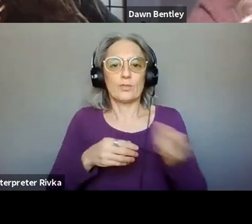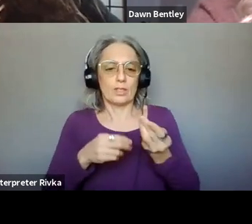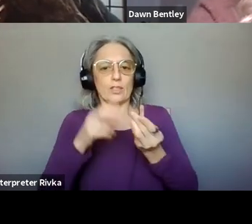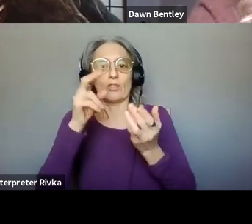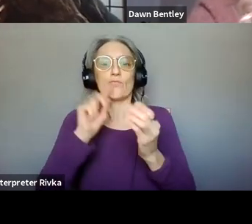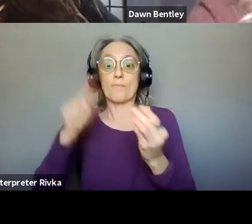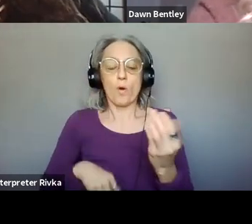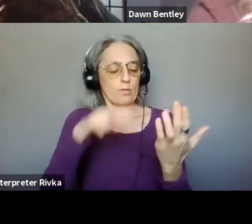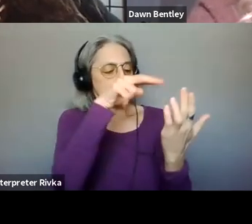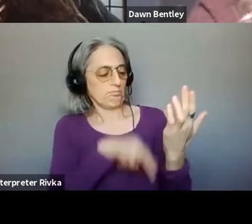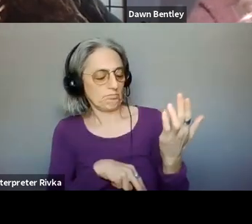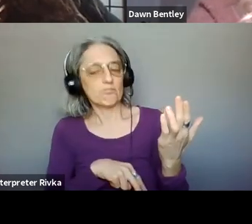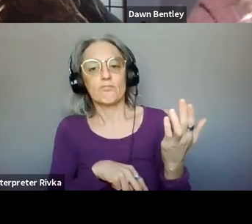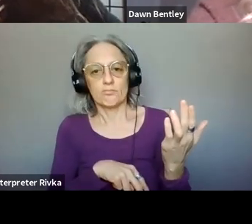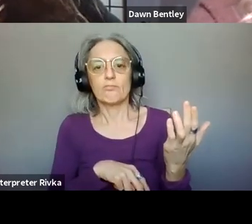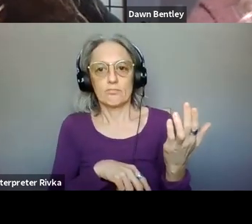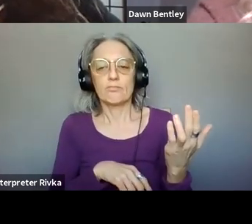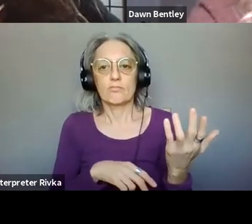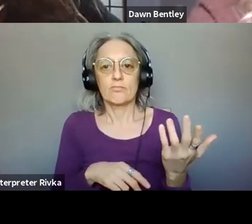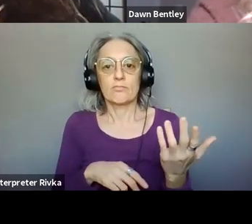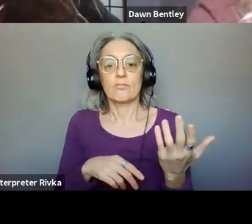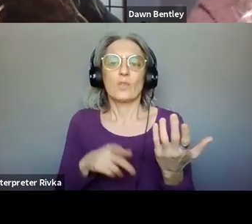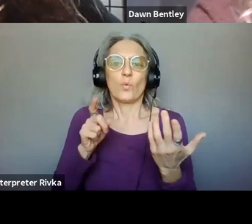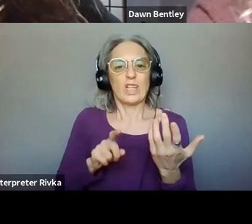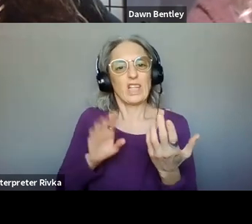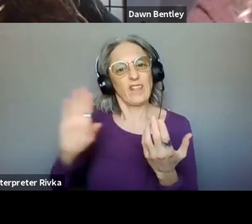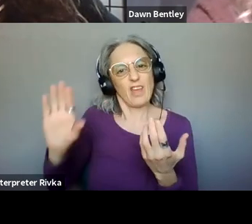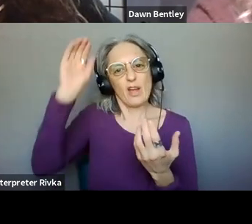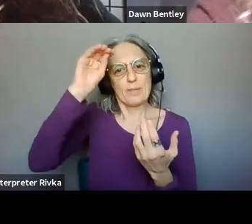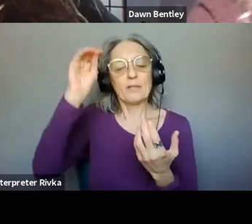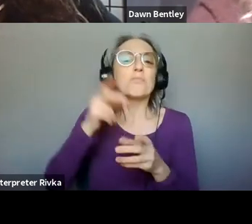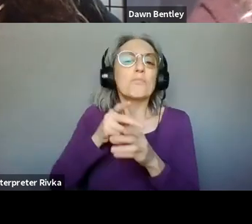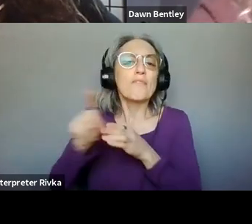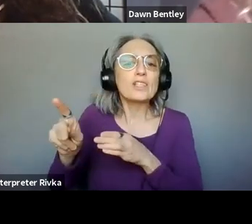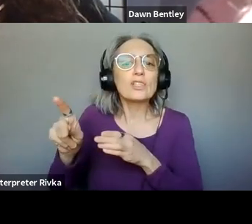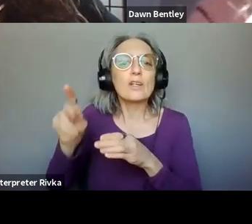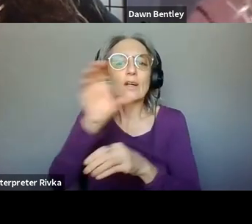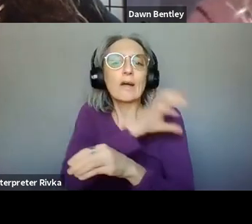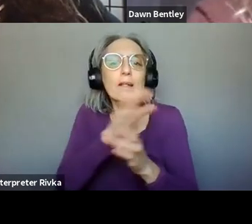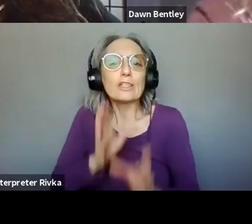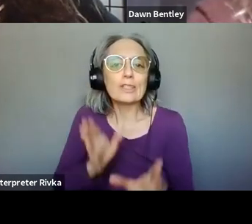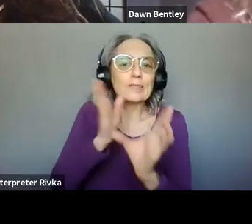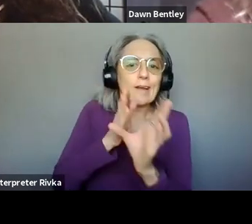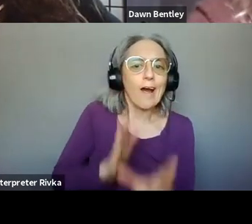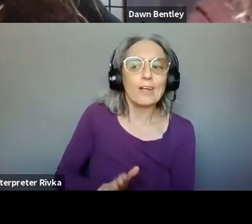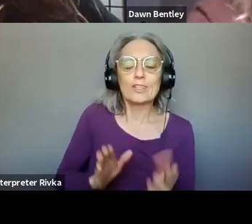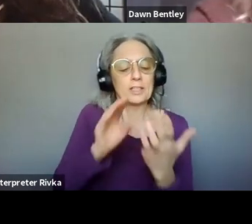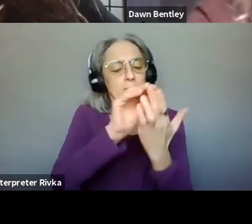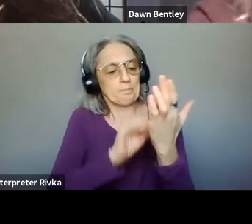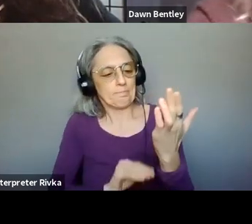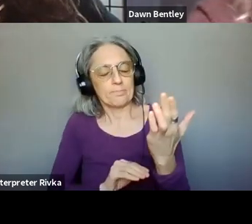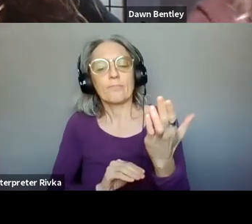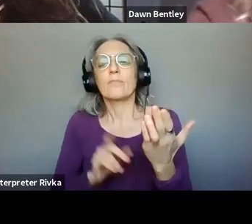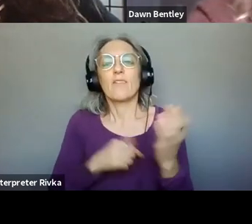to as to whether or not, in their opinion as a professional, whether or not they believe a guardianship is